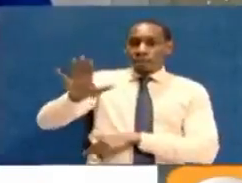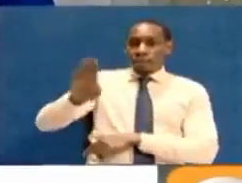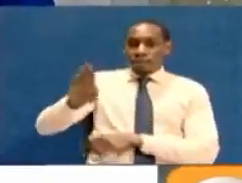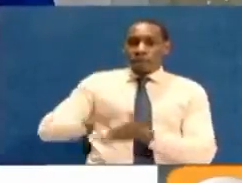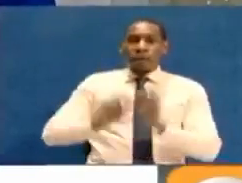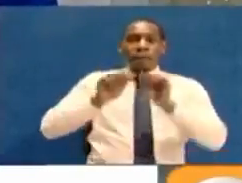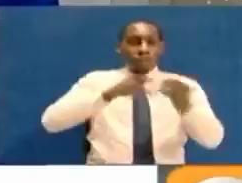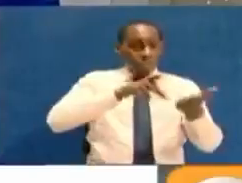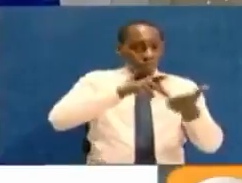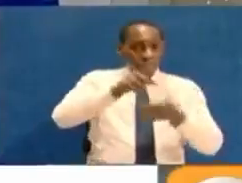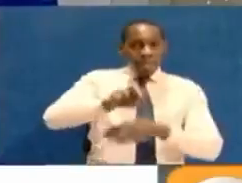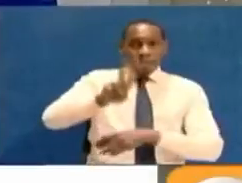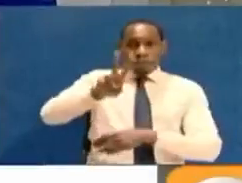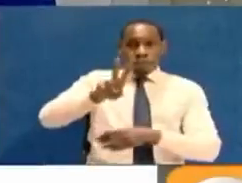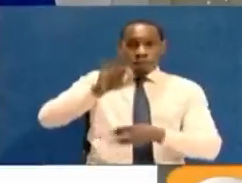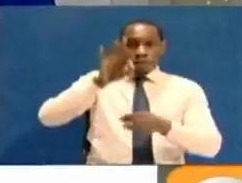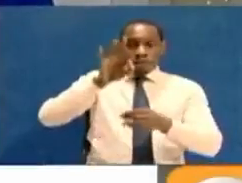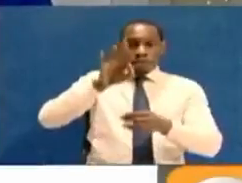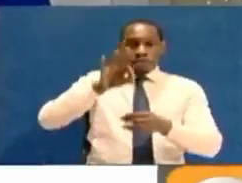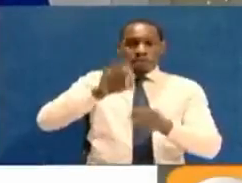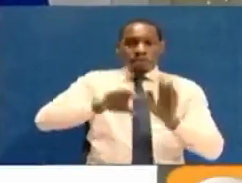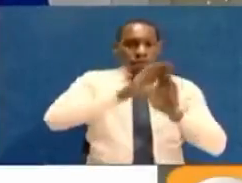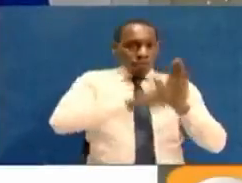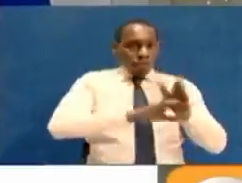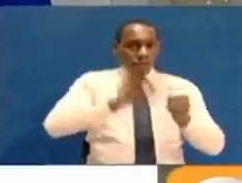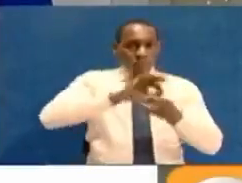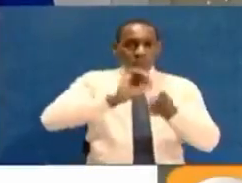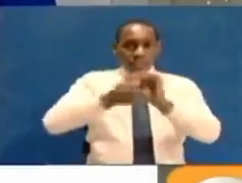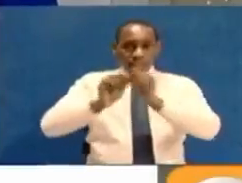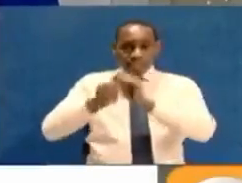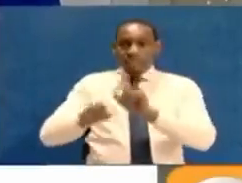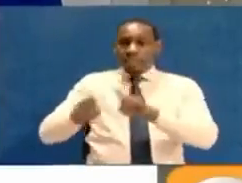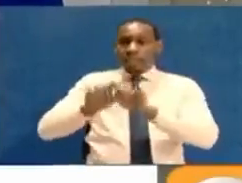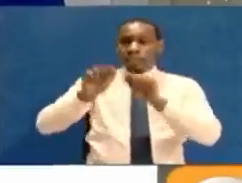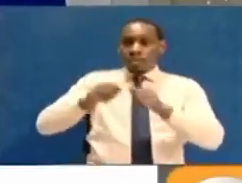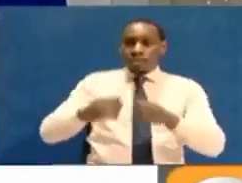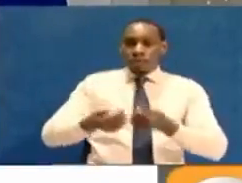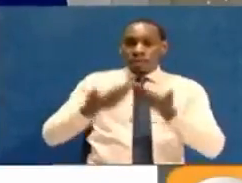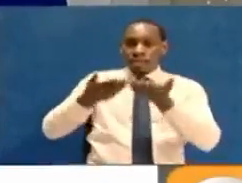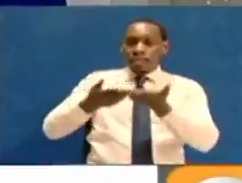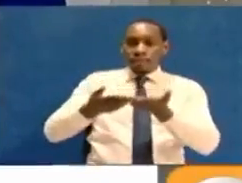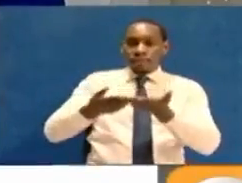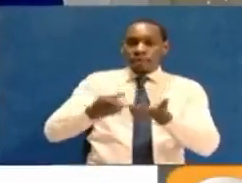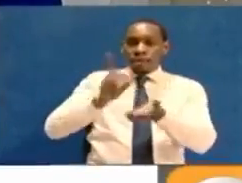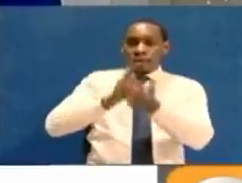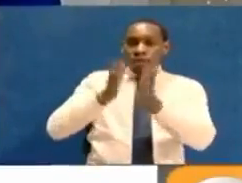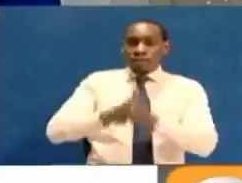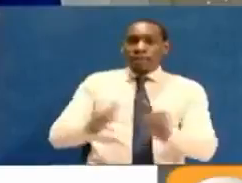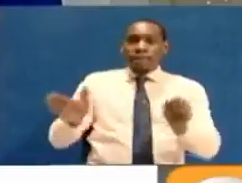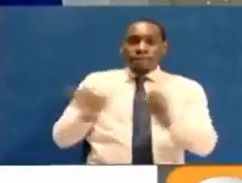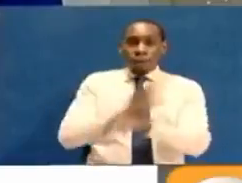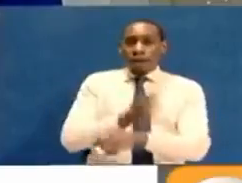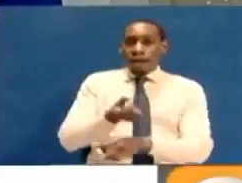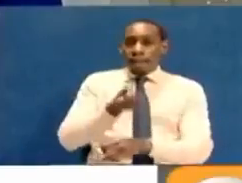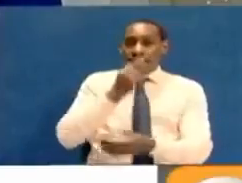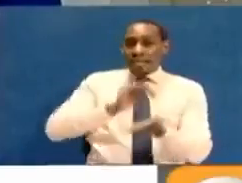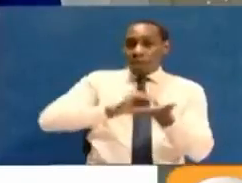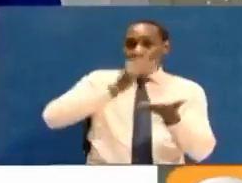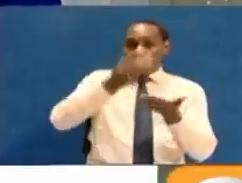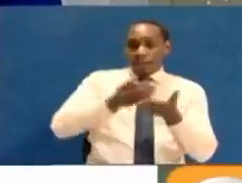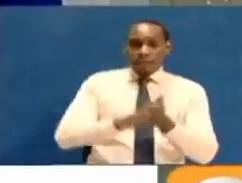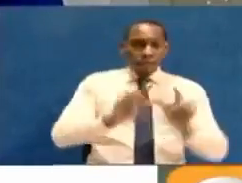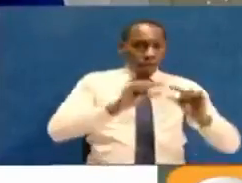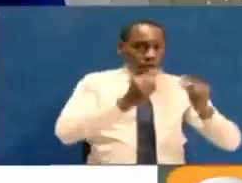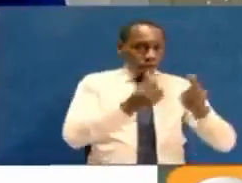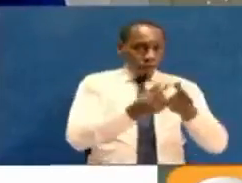two referenda. That's not all. It would be able to give the doctors comprehensive group life cover. and group